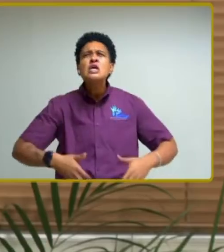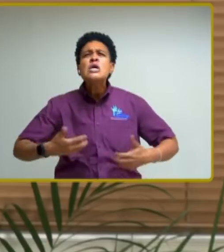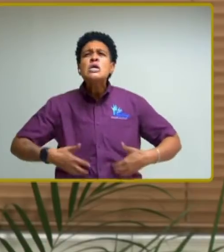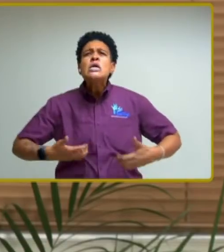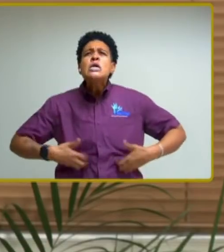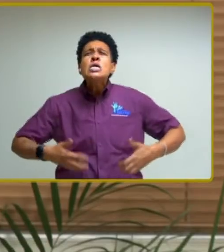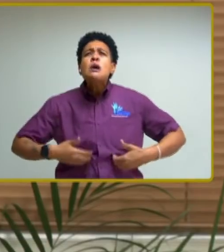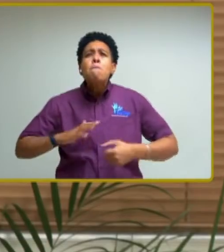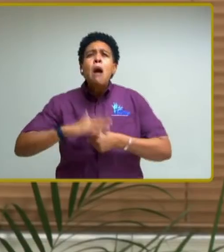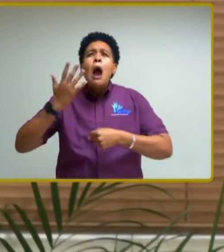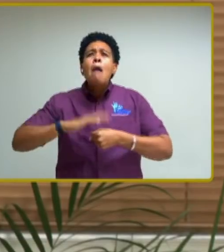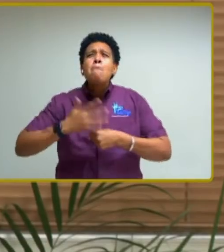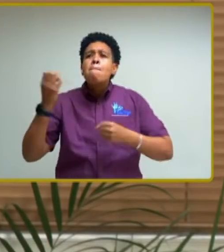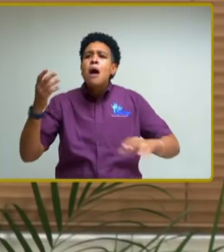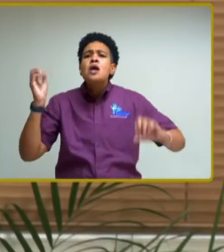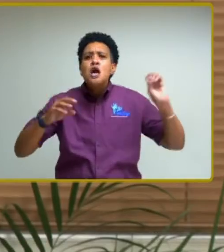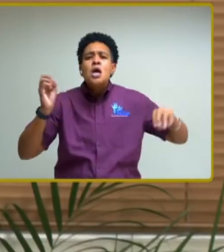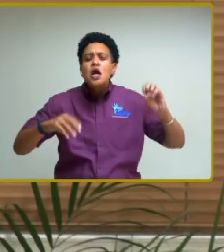are upset.